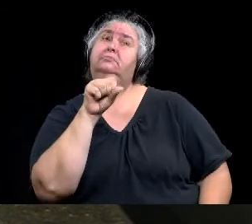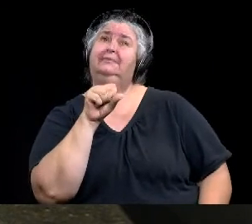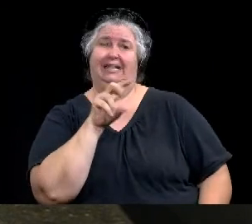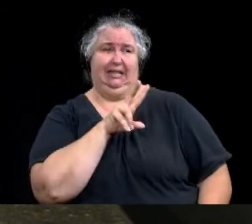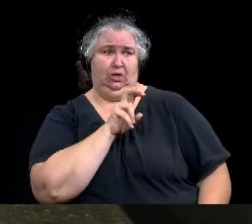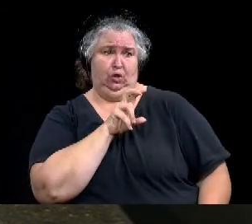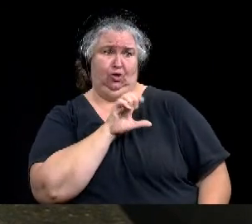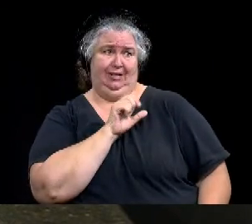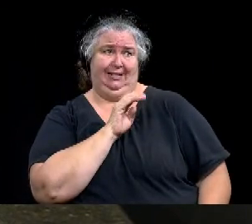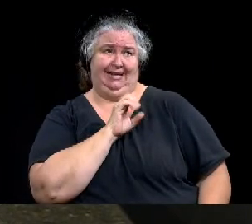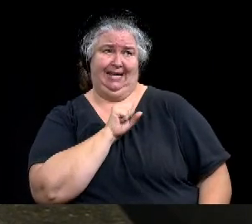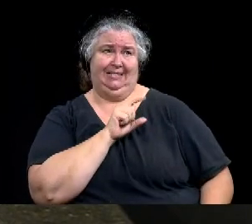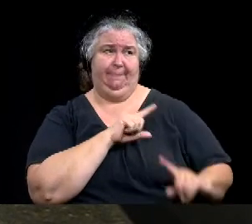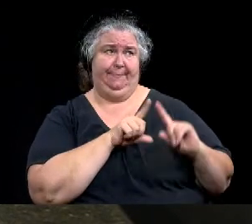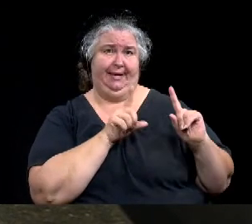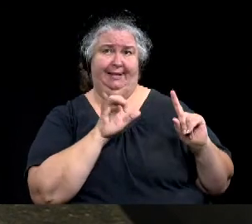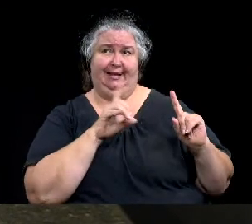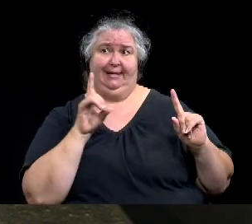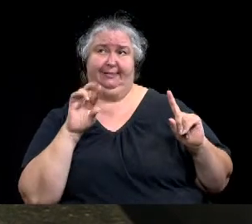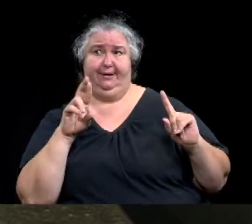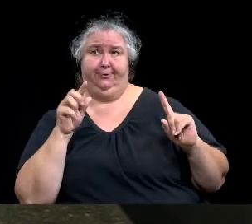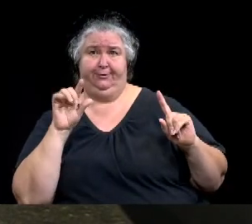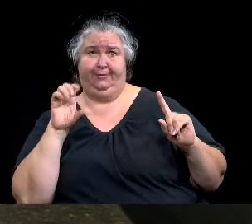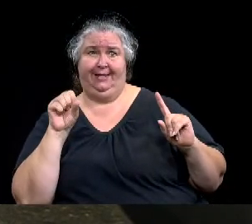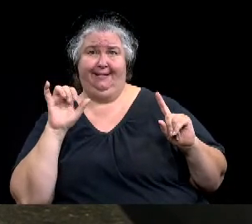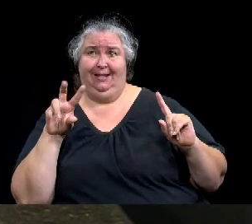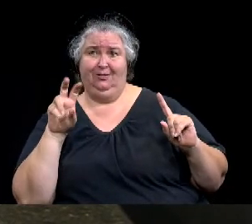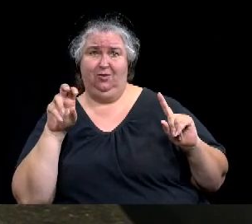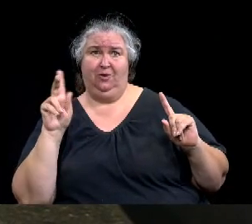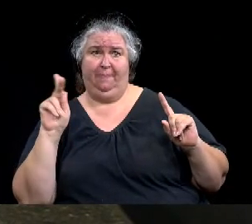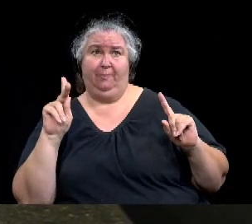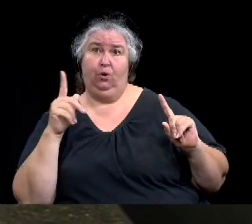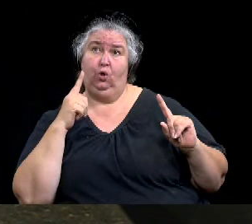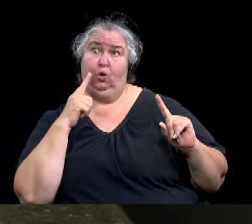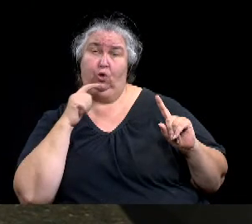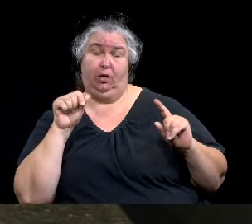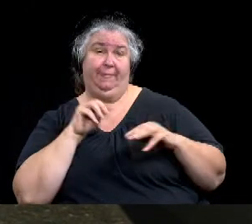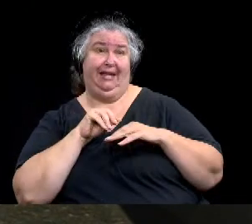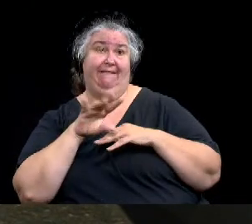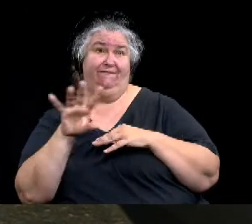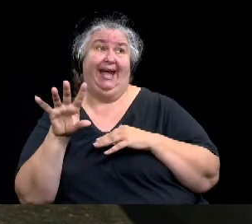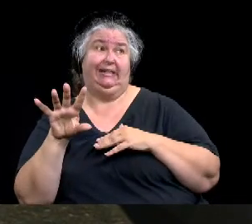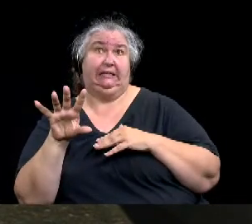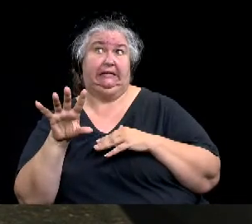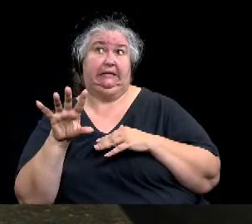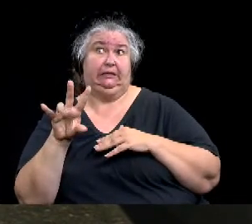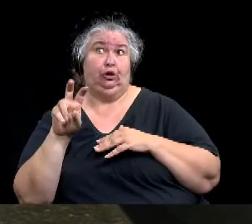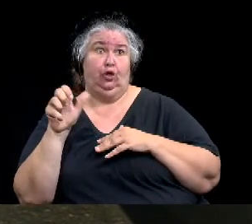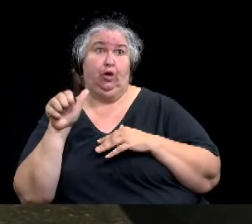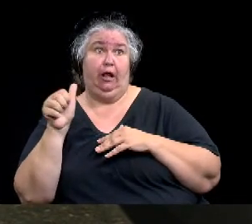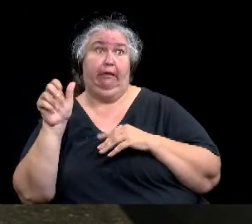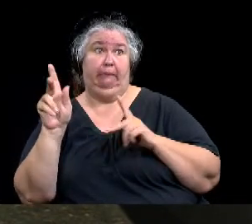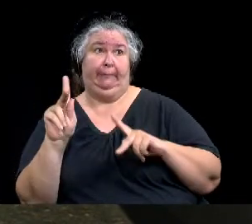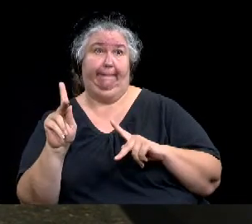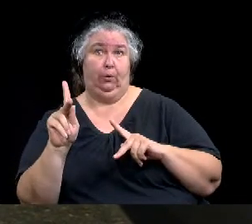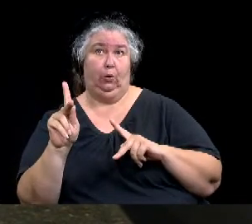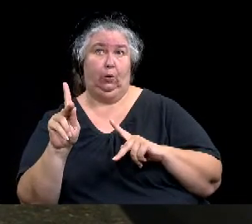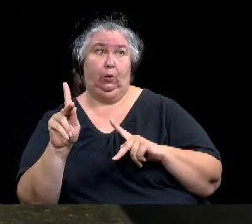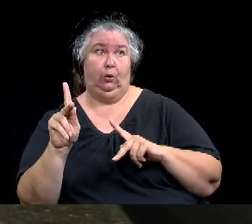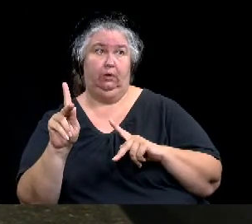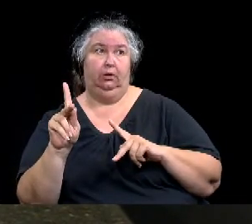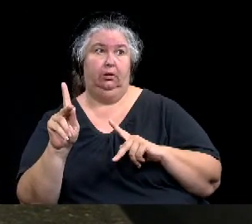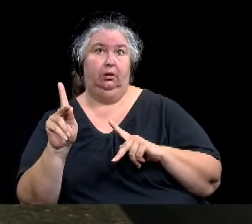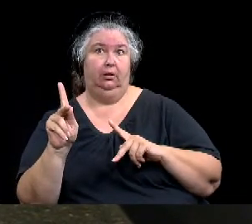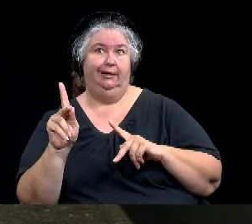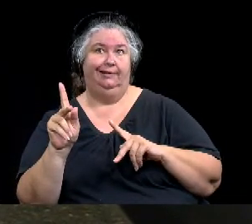cases, but like Dr. Griggs said, that's 200 people who could be infecting 200 other people, and